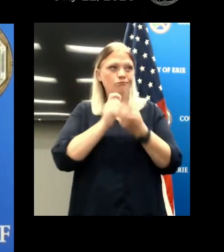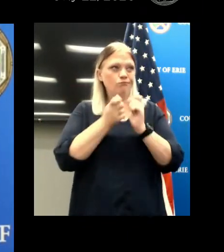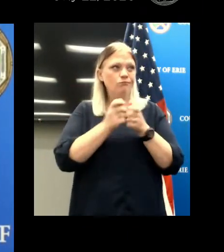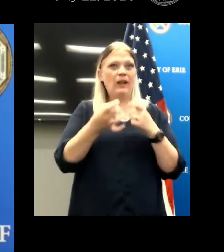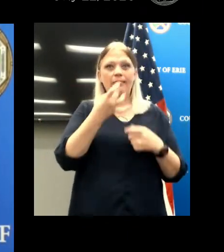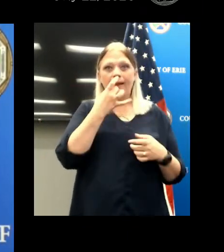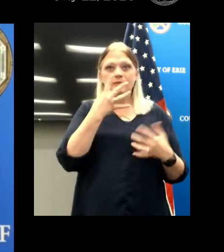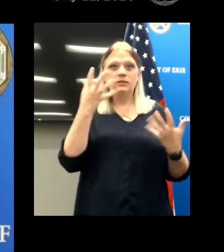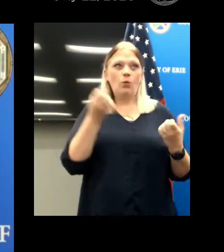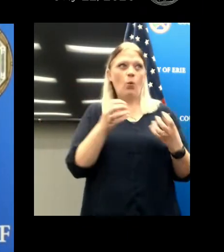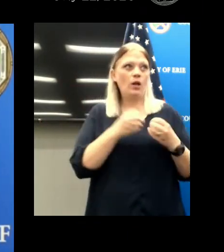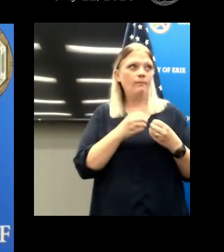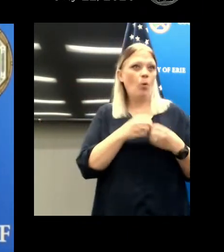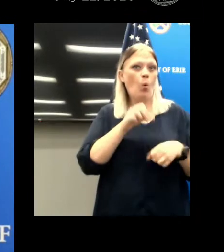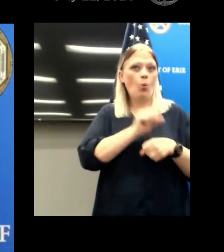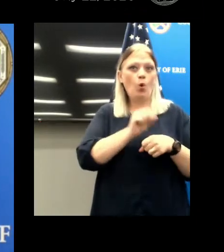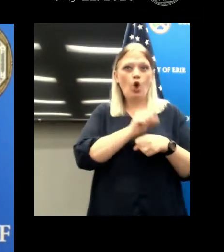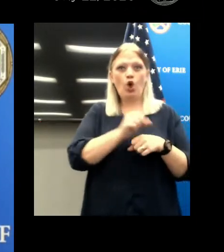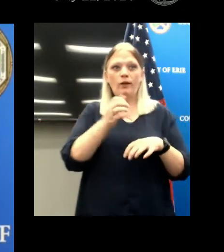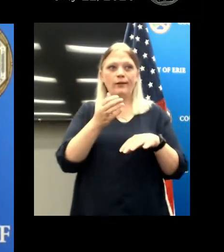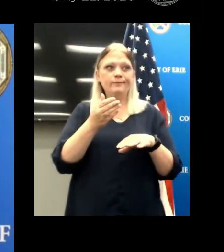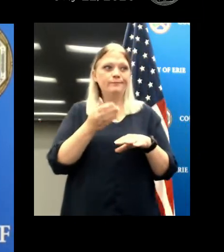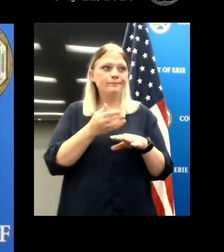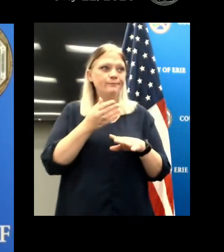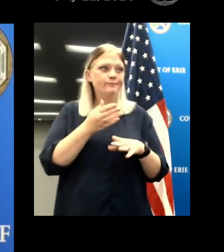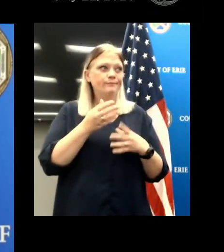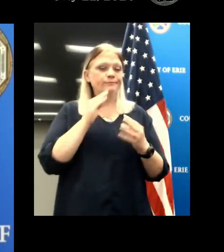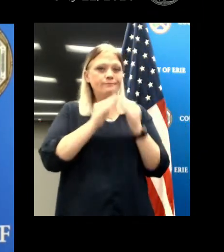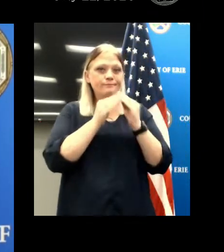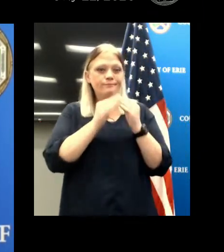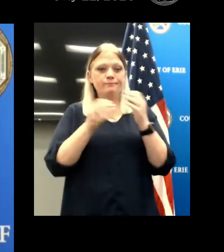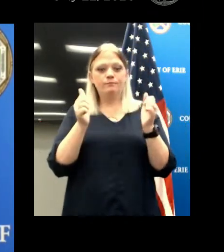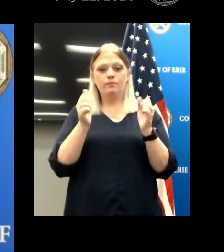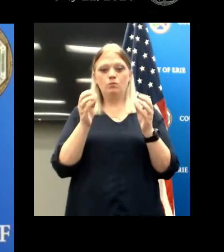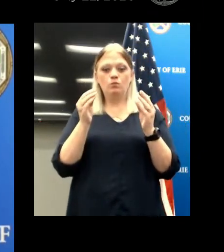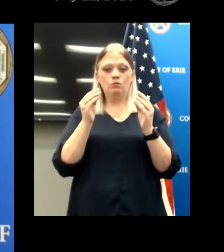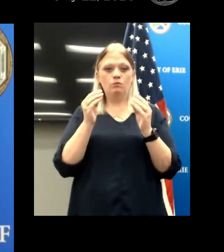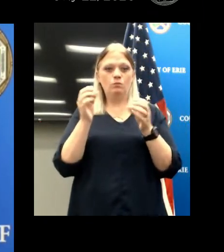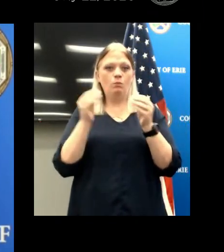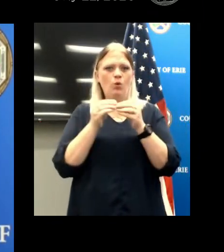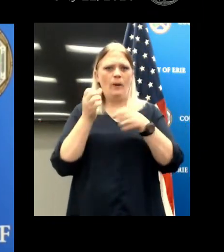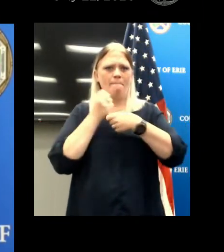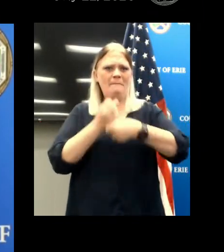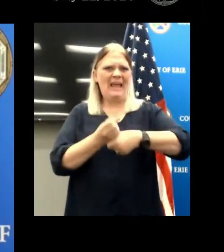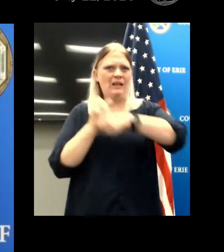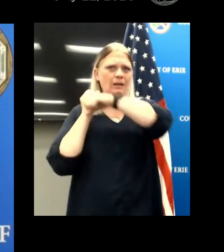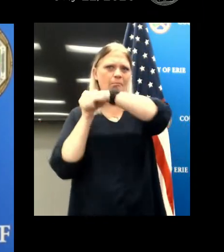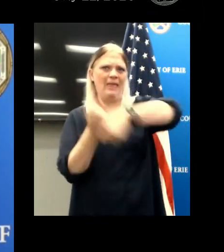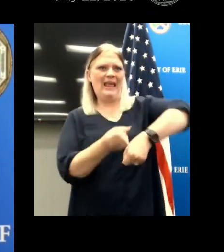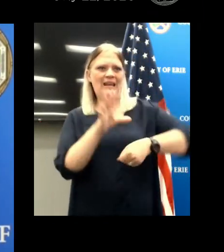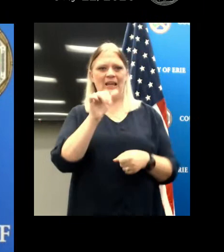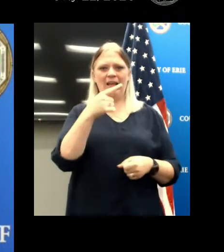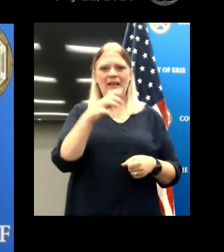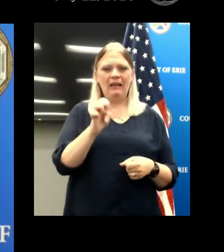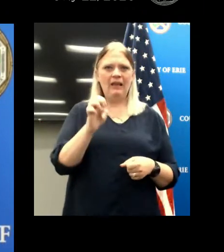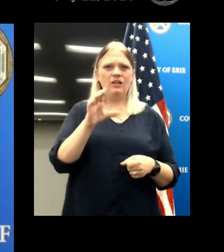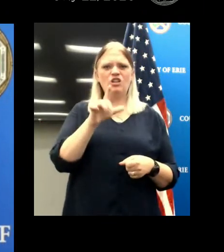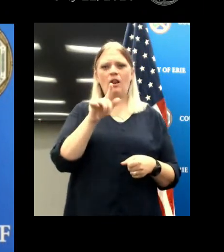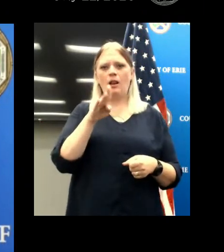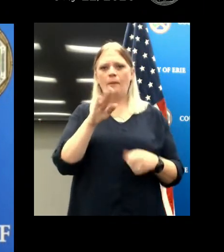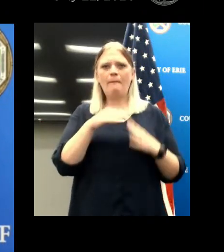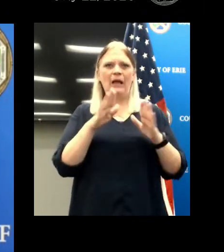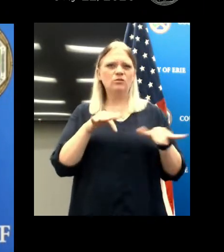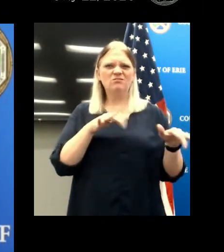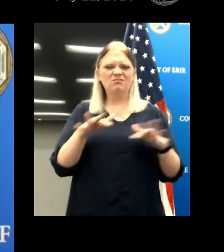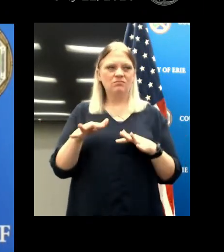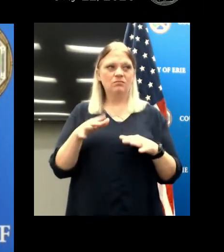They wanted some additional work done as well with regards to having additional batting cage and some other clubhouse stuff. My understanding from